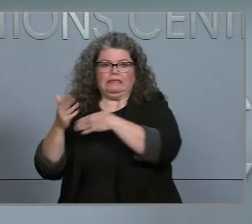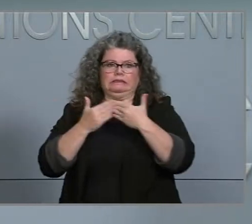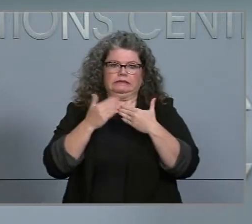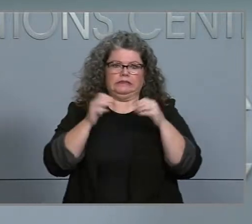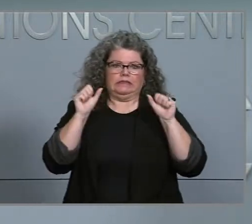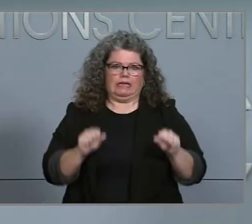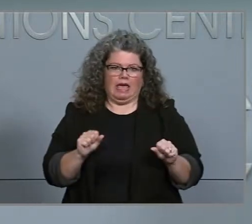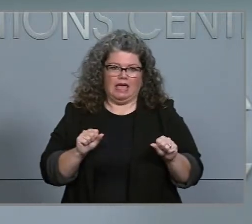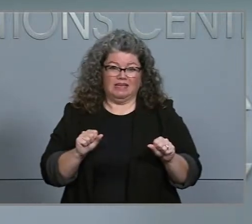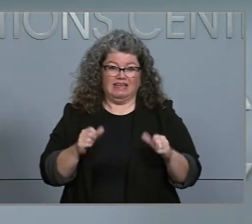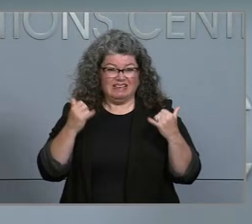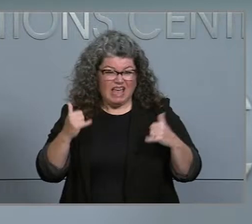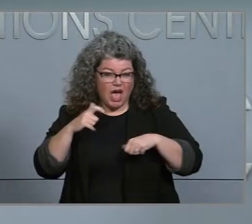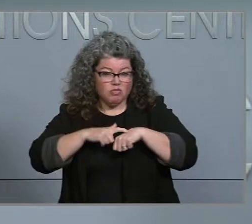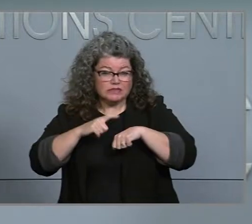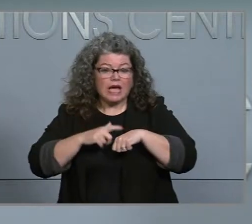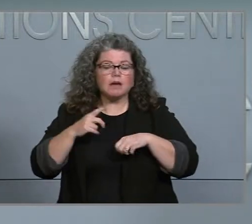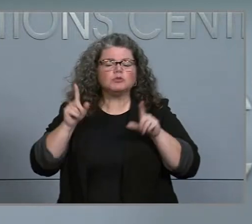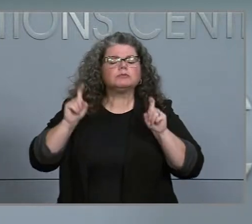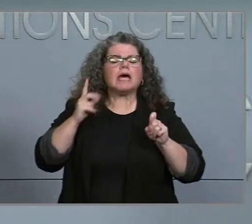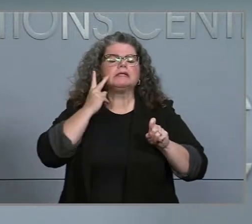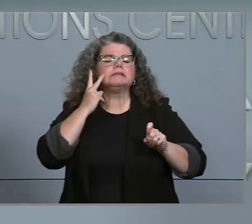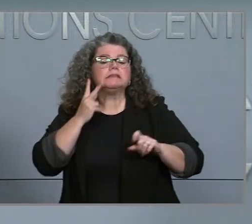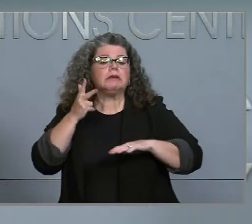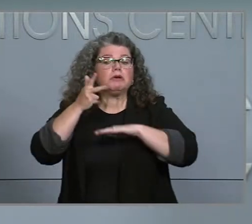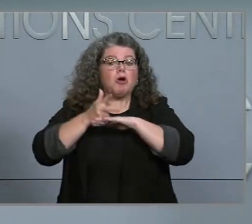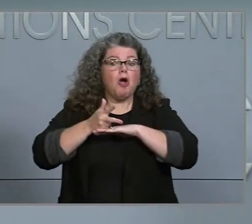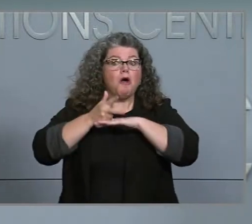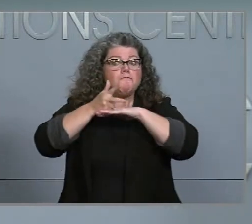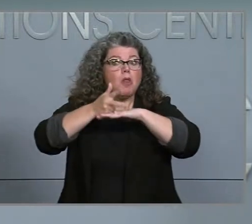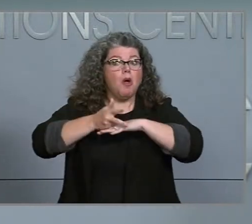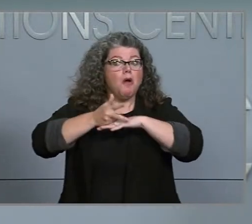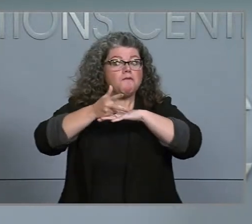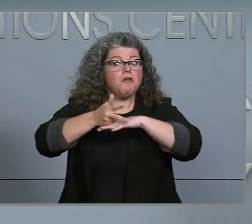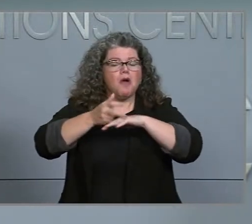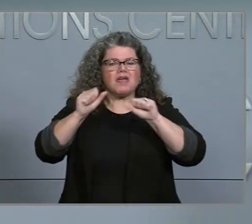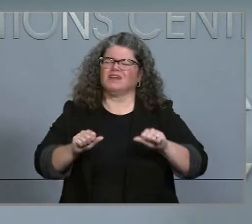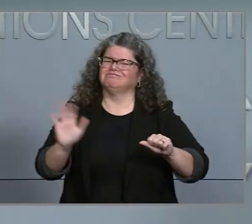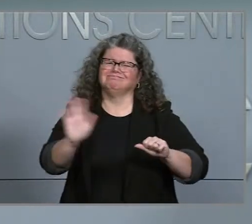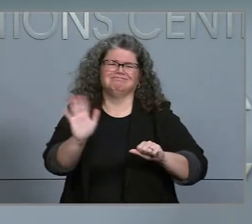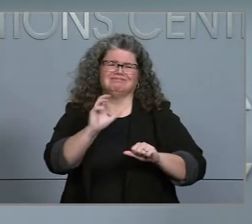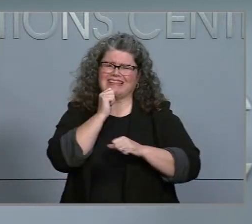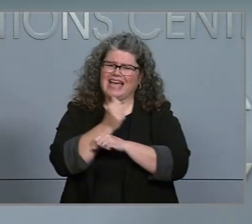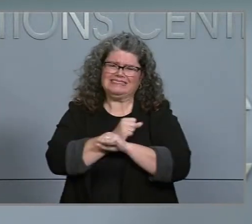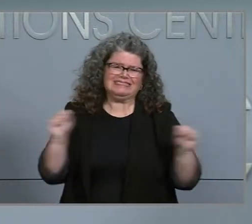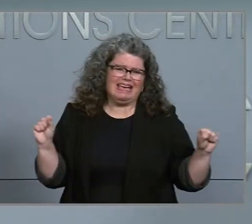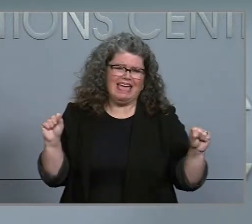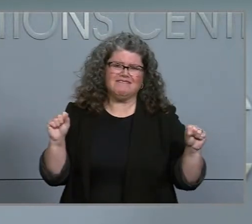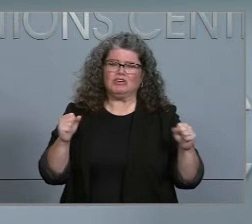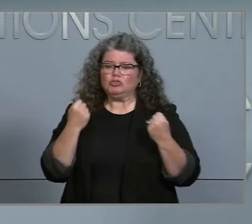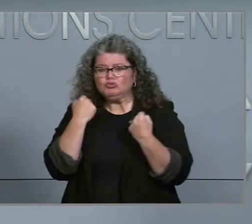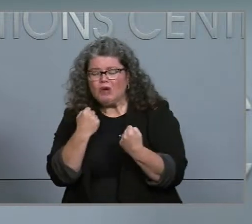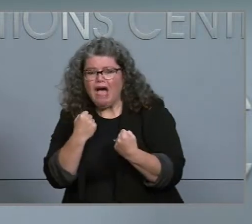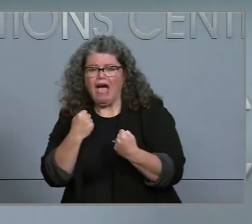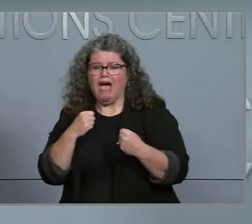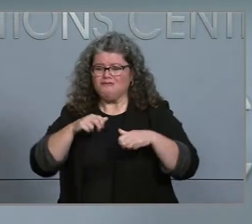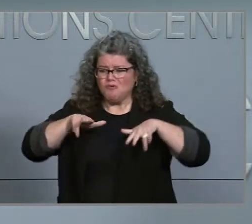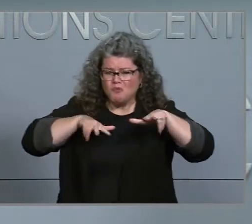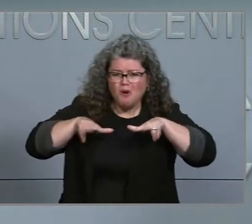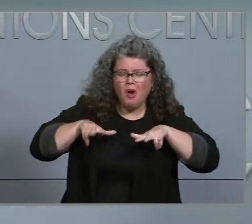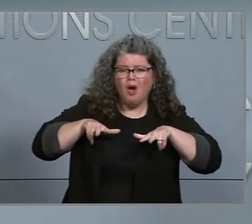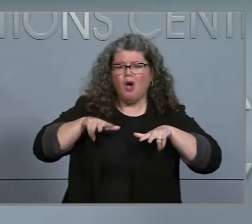see if your car floats, because it doesn't. It's not safe to drive or walk through floodwaters. Our